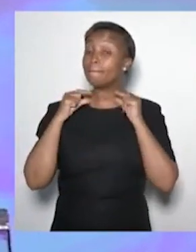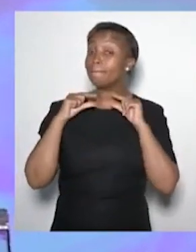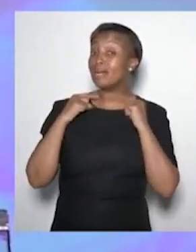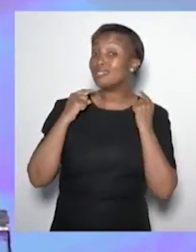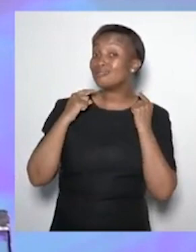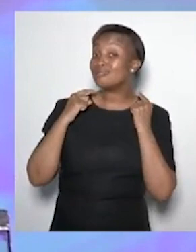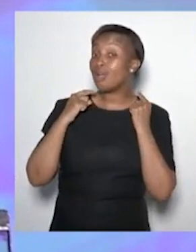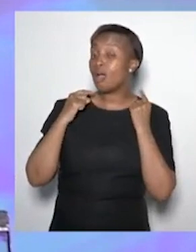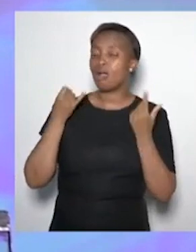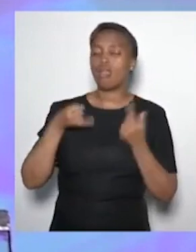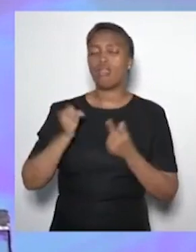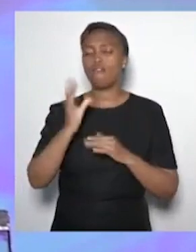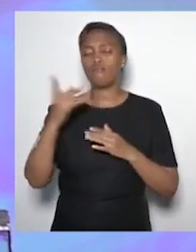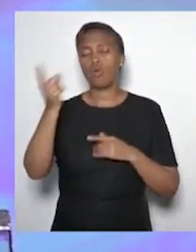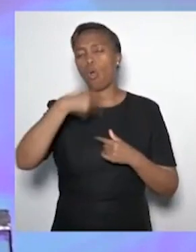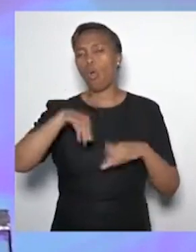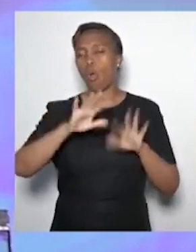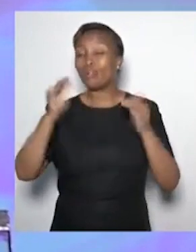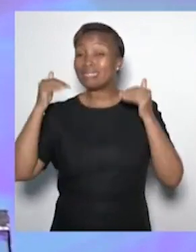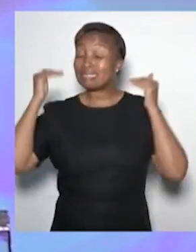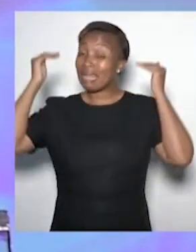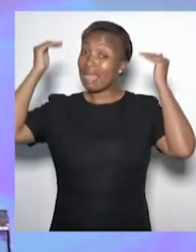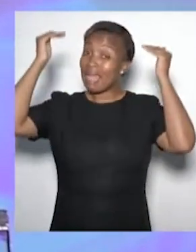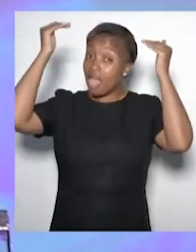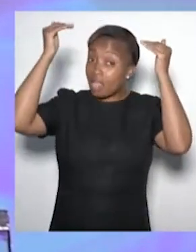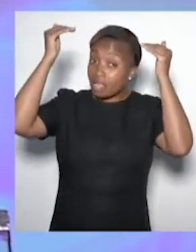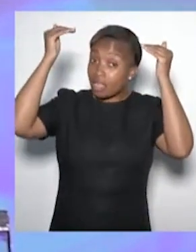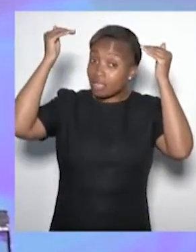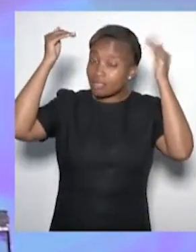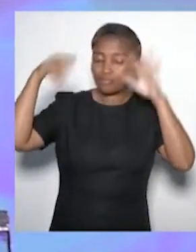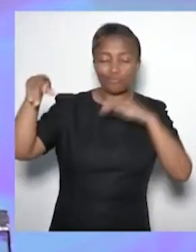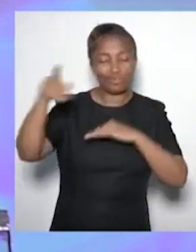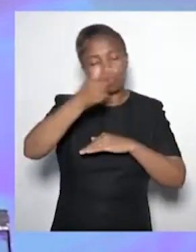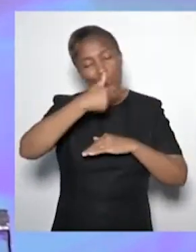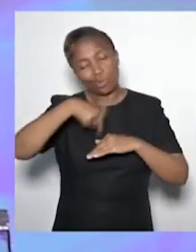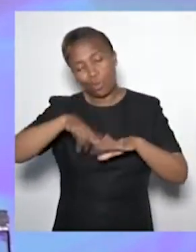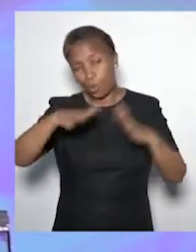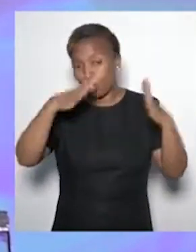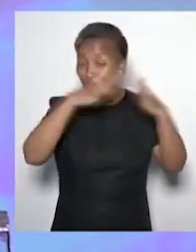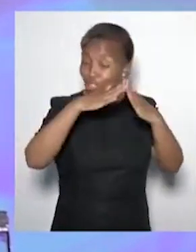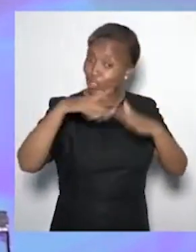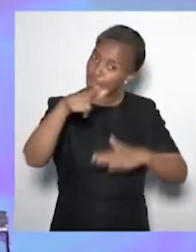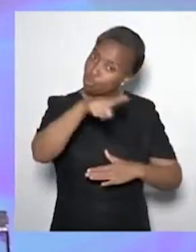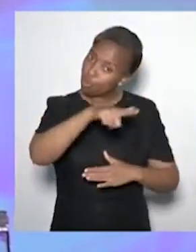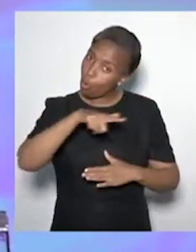if all the elders in all local churches